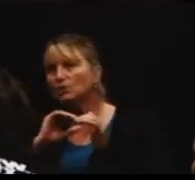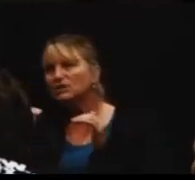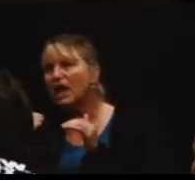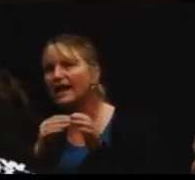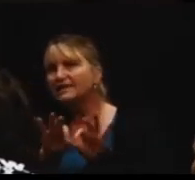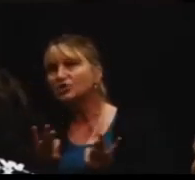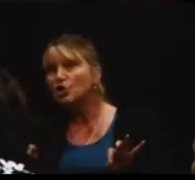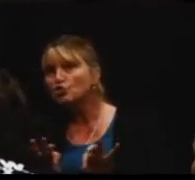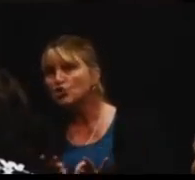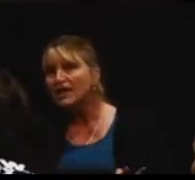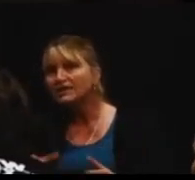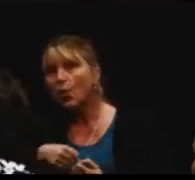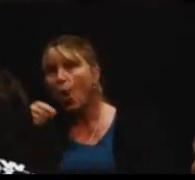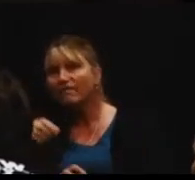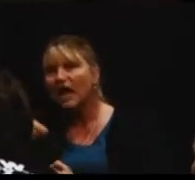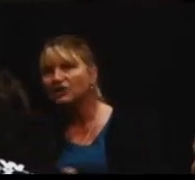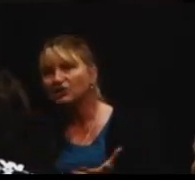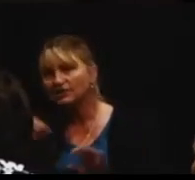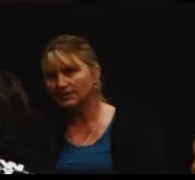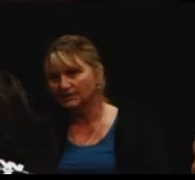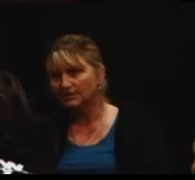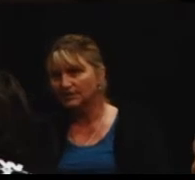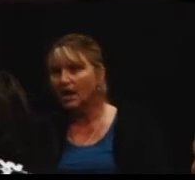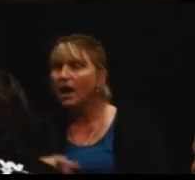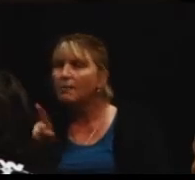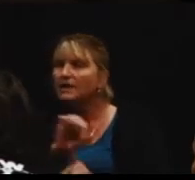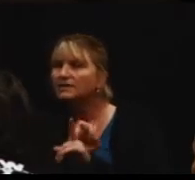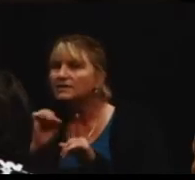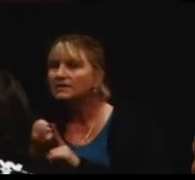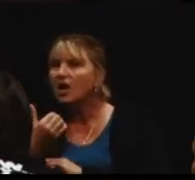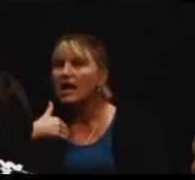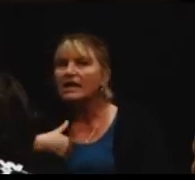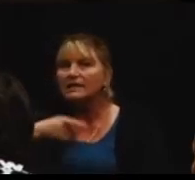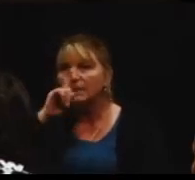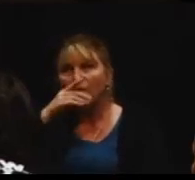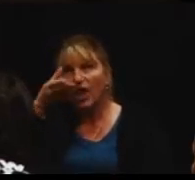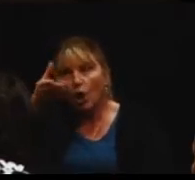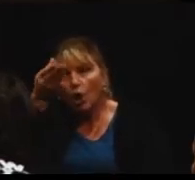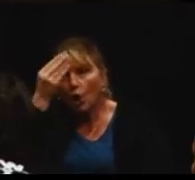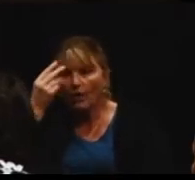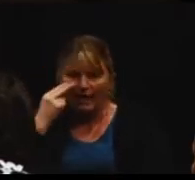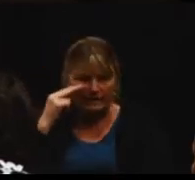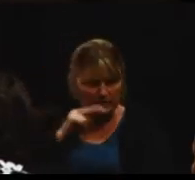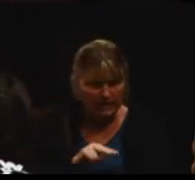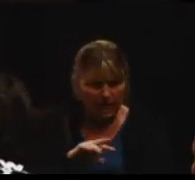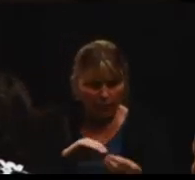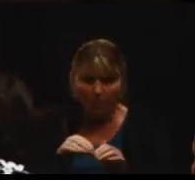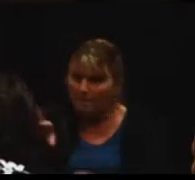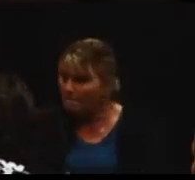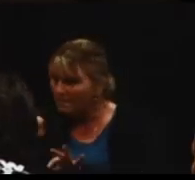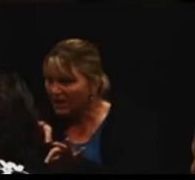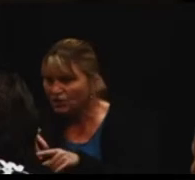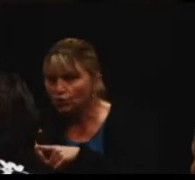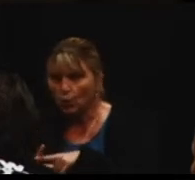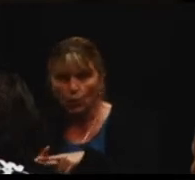those qualifications. But what our society needs is people who are learning, seeing problems, choosing tools, having discussions,